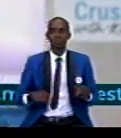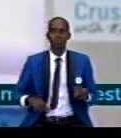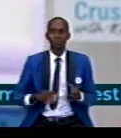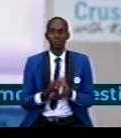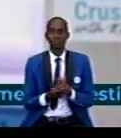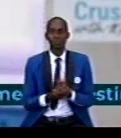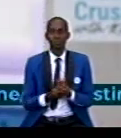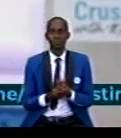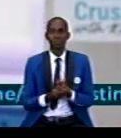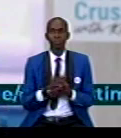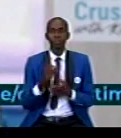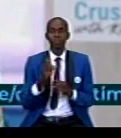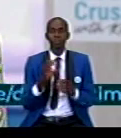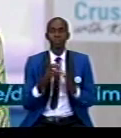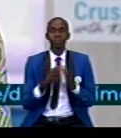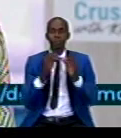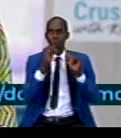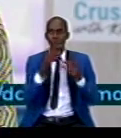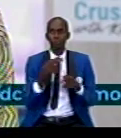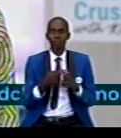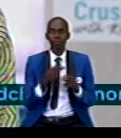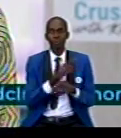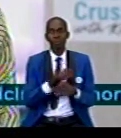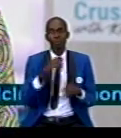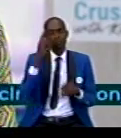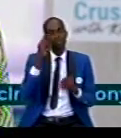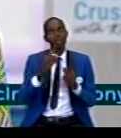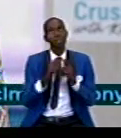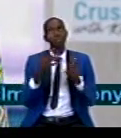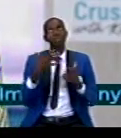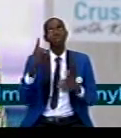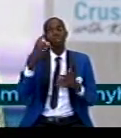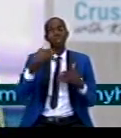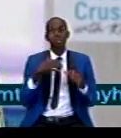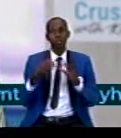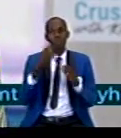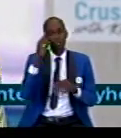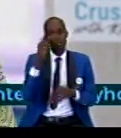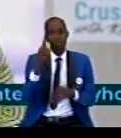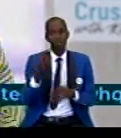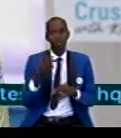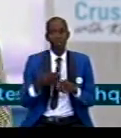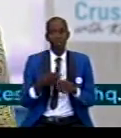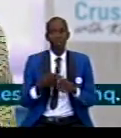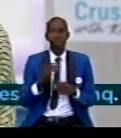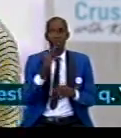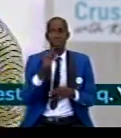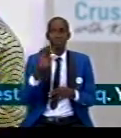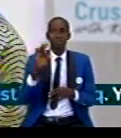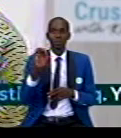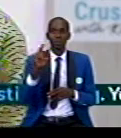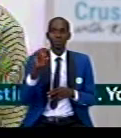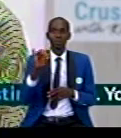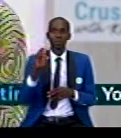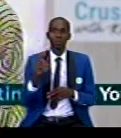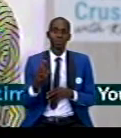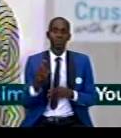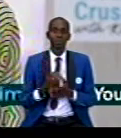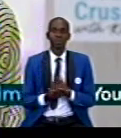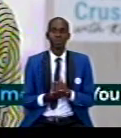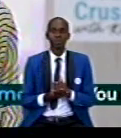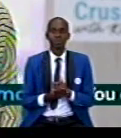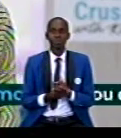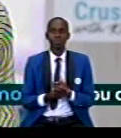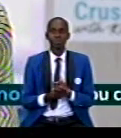has done for me. My name is Felix Ekoro. I reside at Upper Agbaro, Ugele, Delta